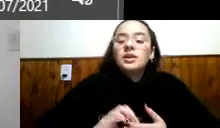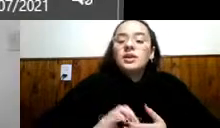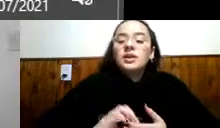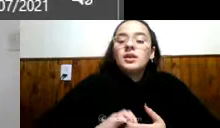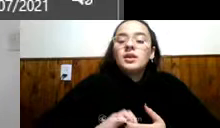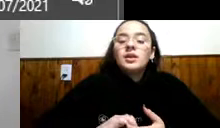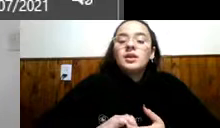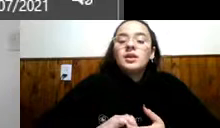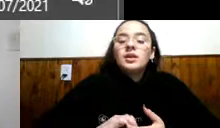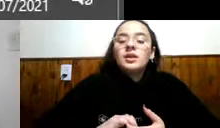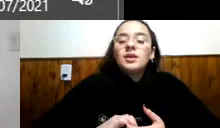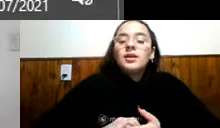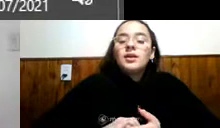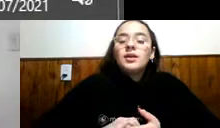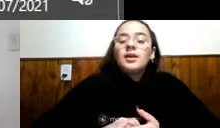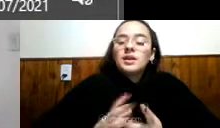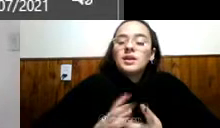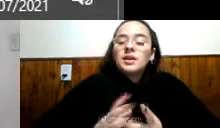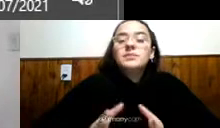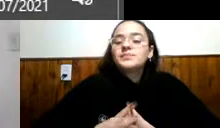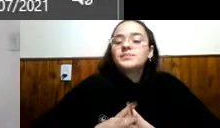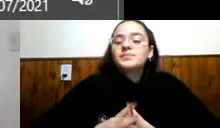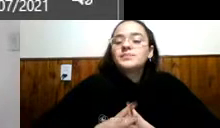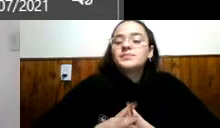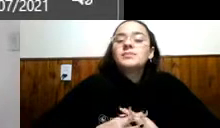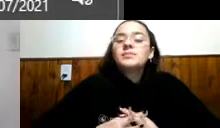and then I have lunch.